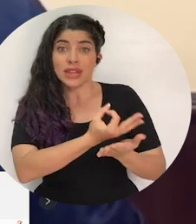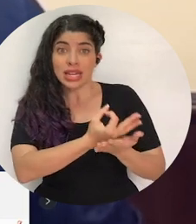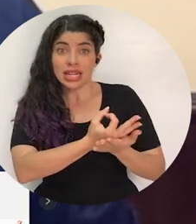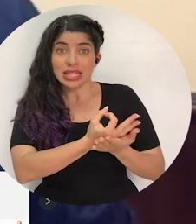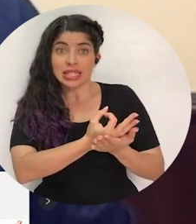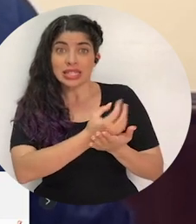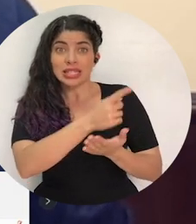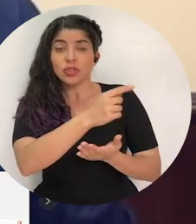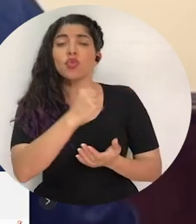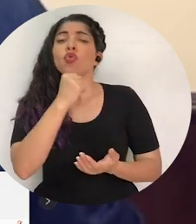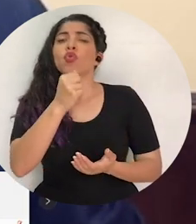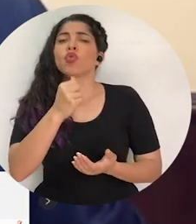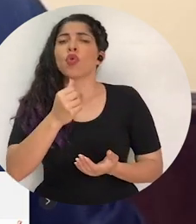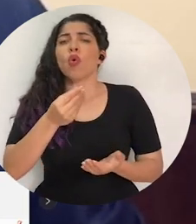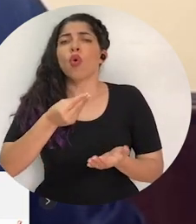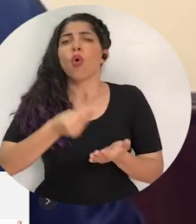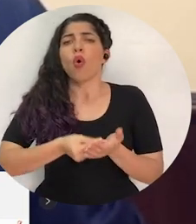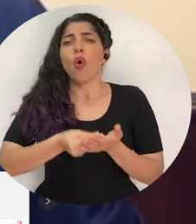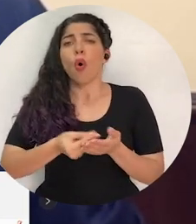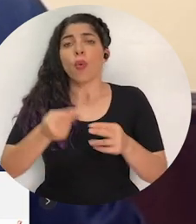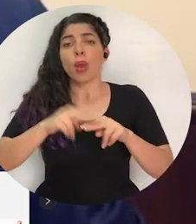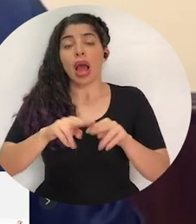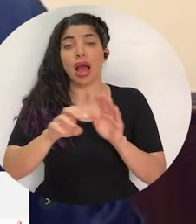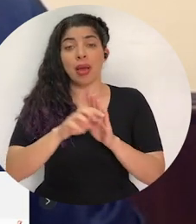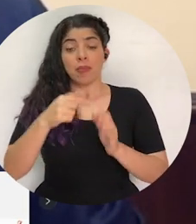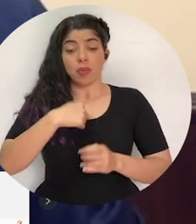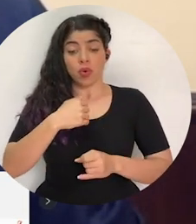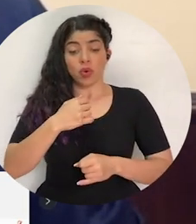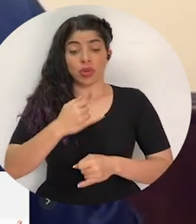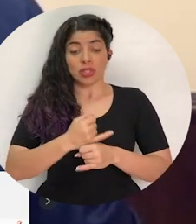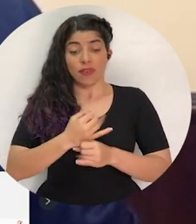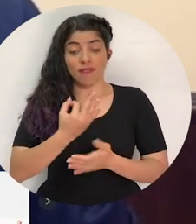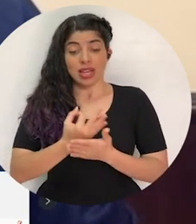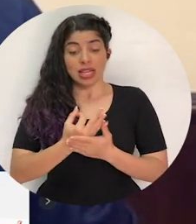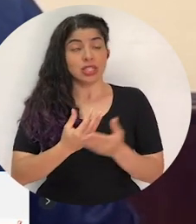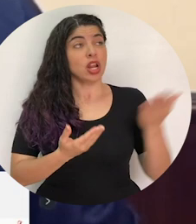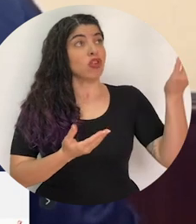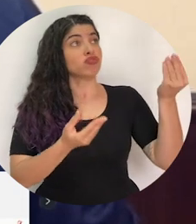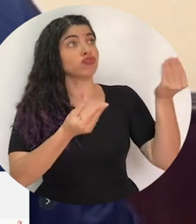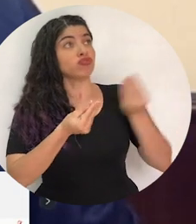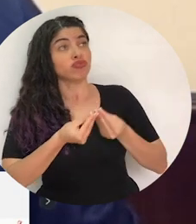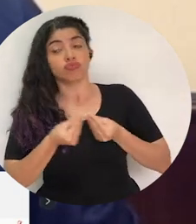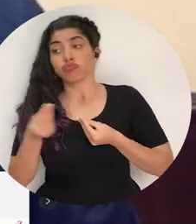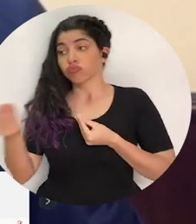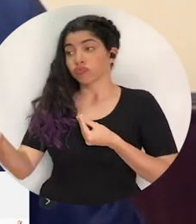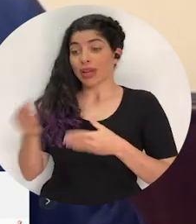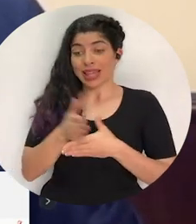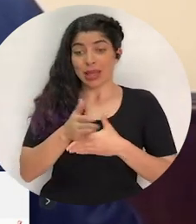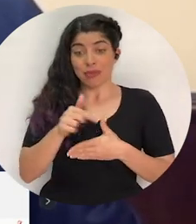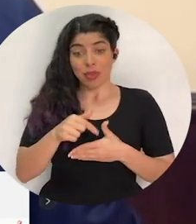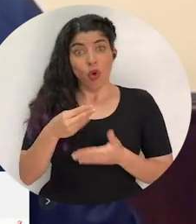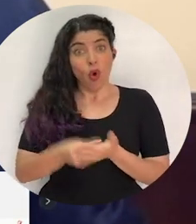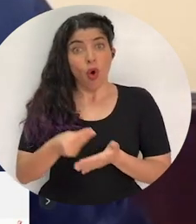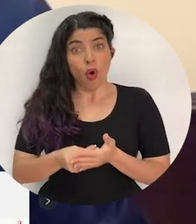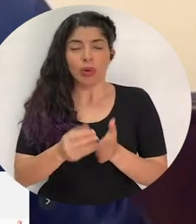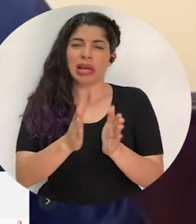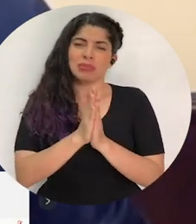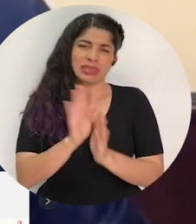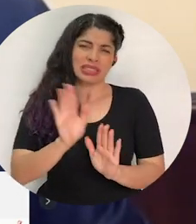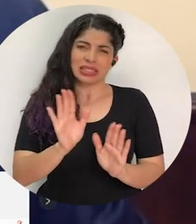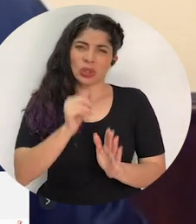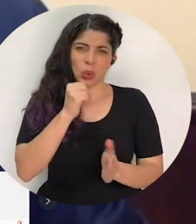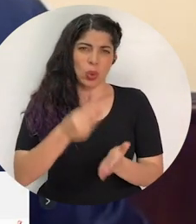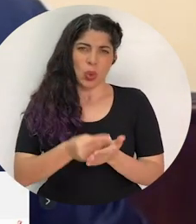organizations will not charge for the intermediation and administration of FACE